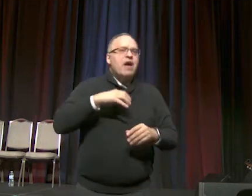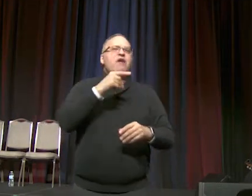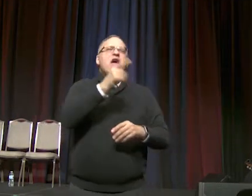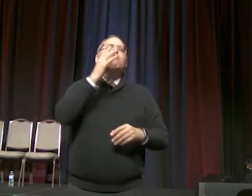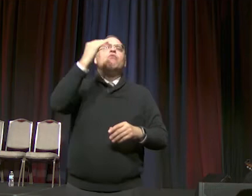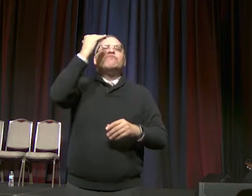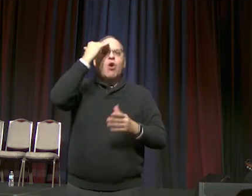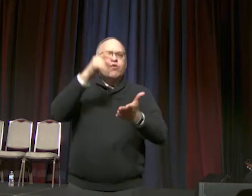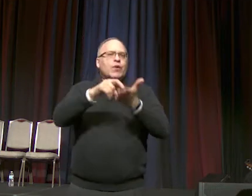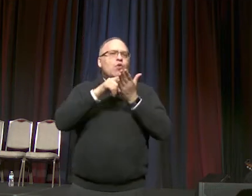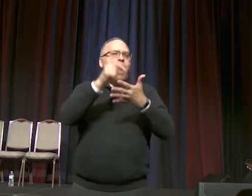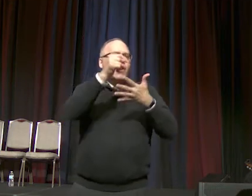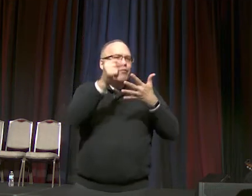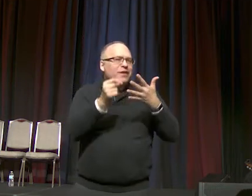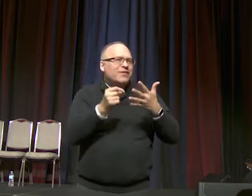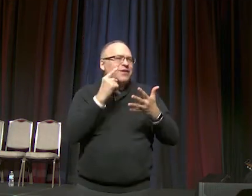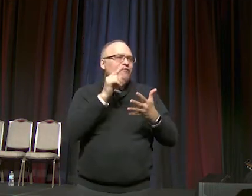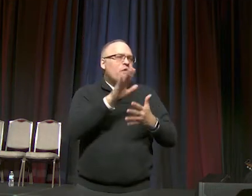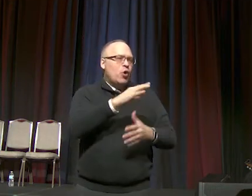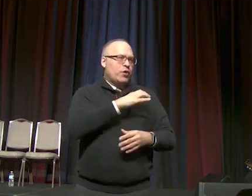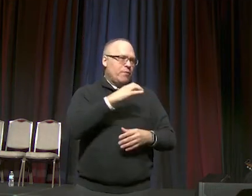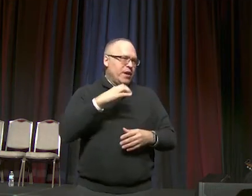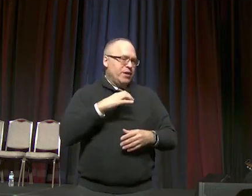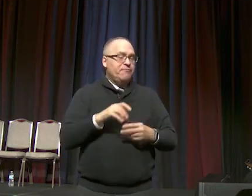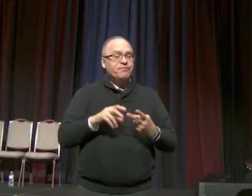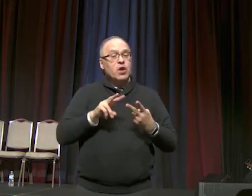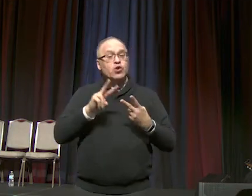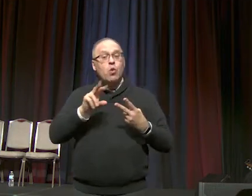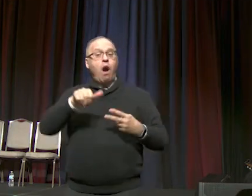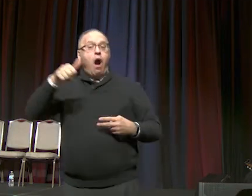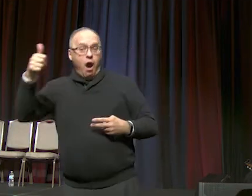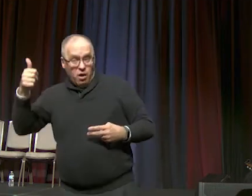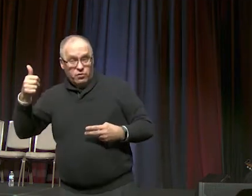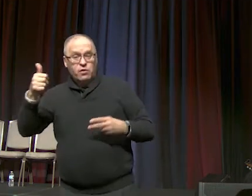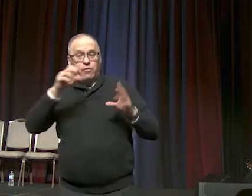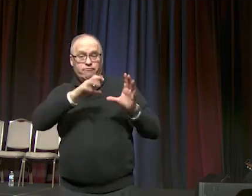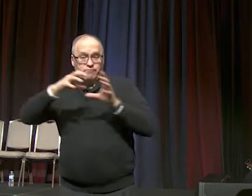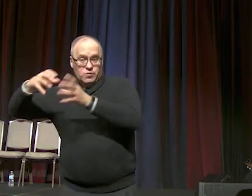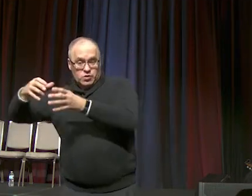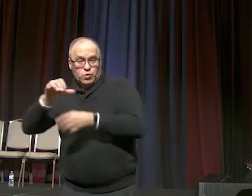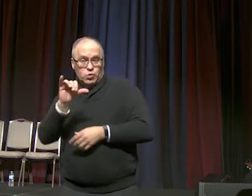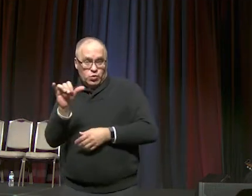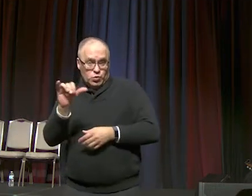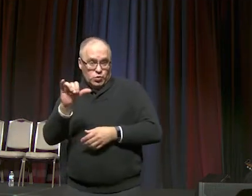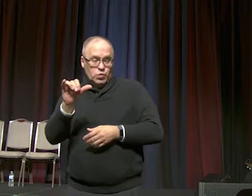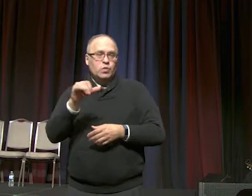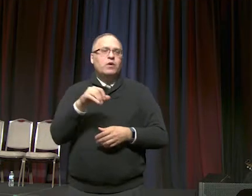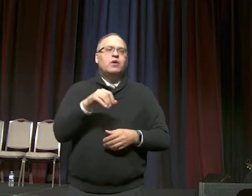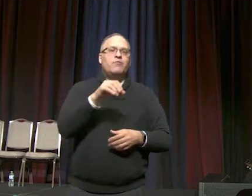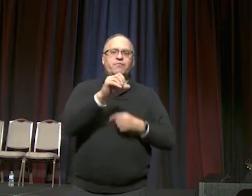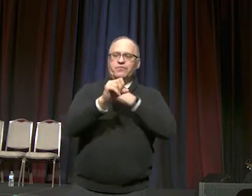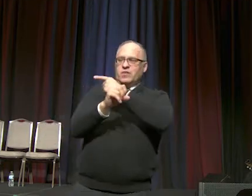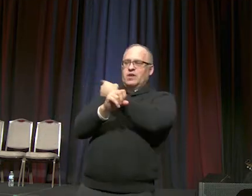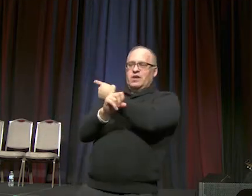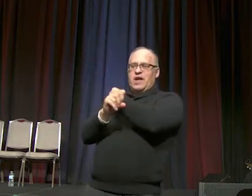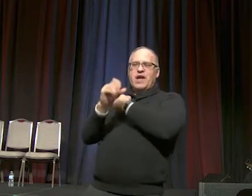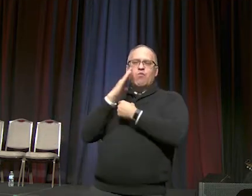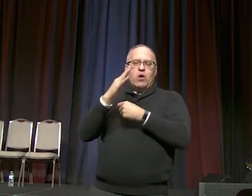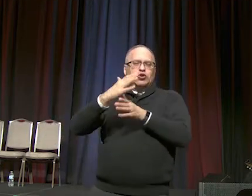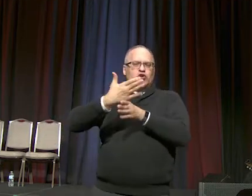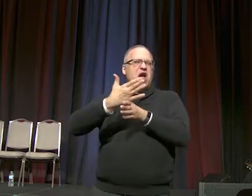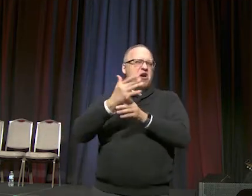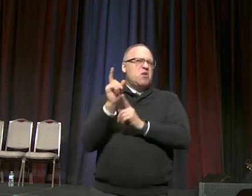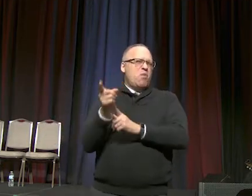of those committees. We have two others, and those two others, Abby and Susan will be sharing about in just a